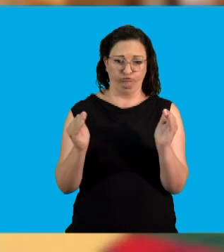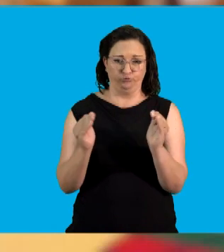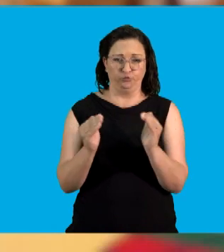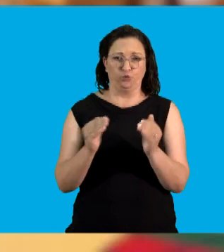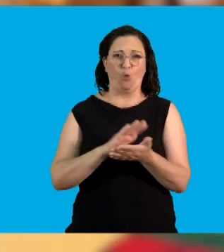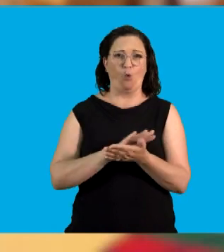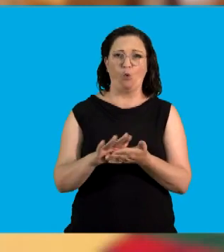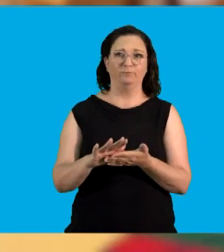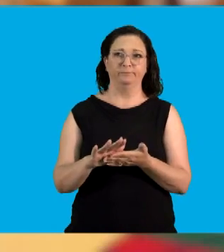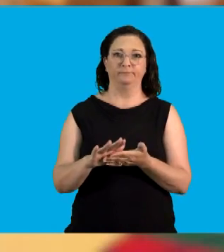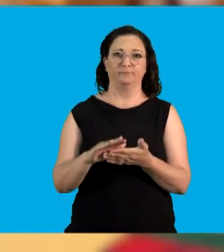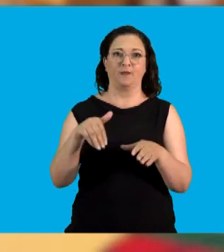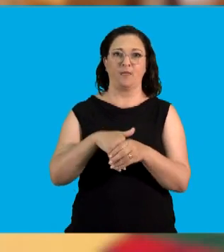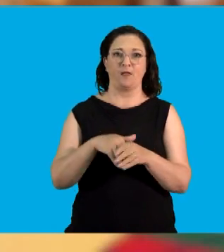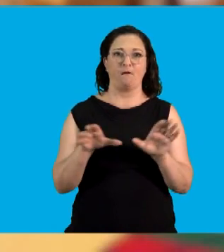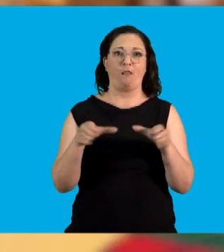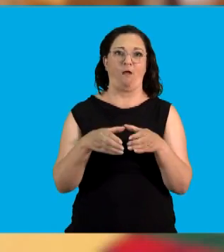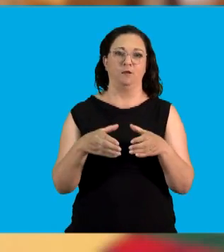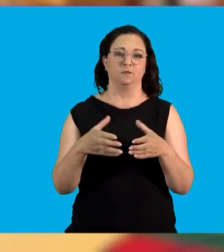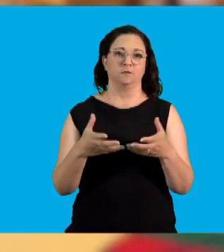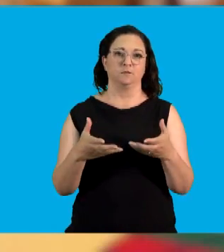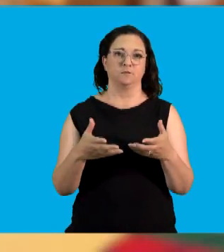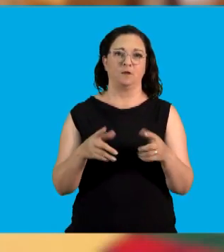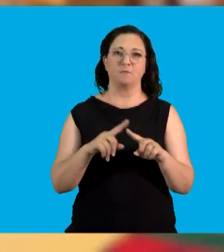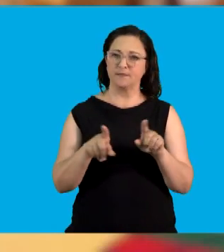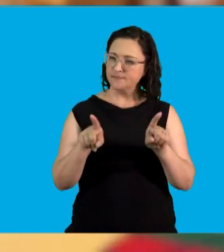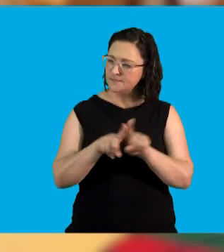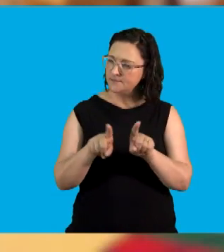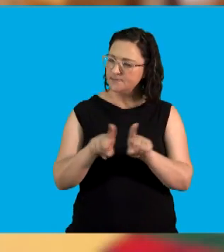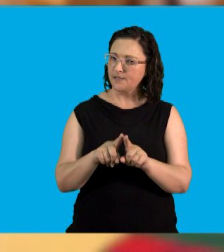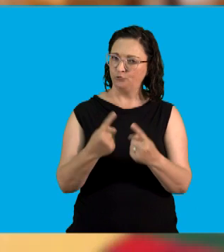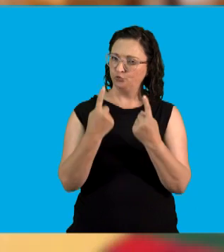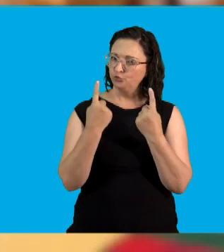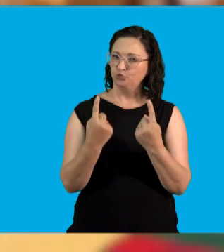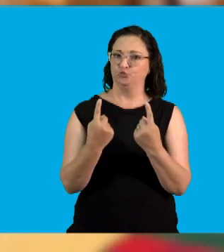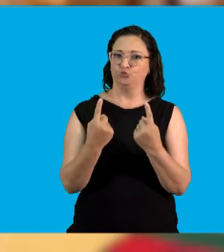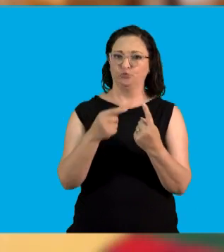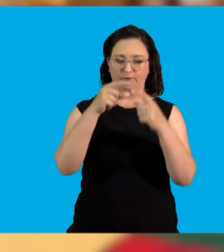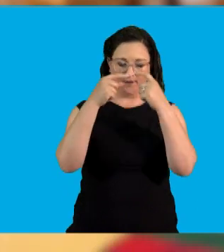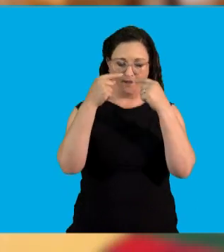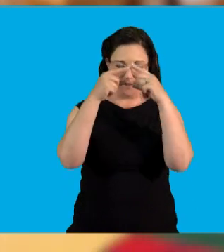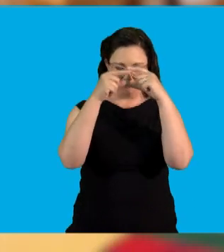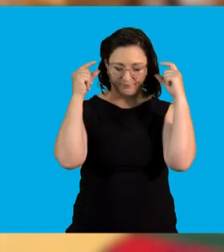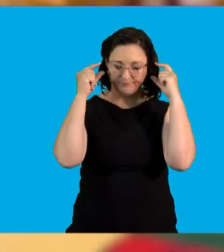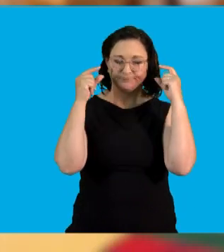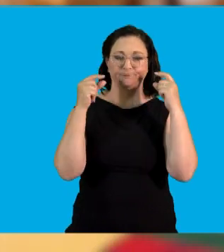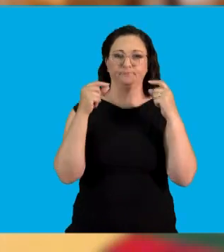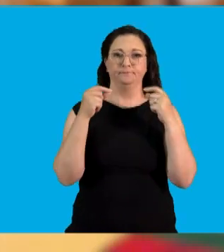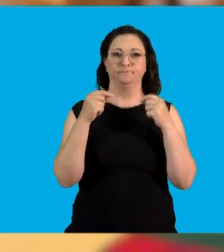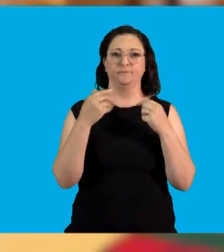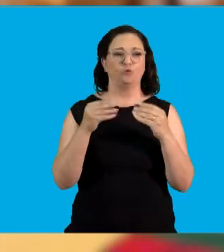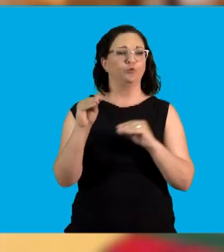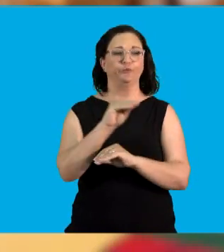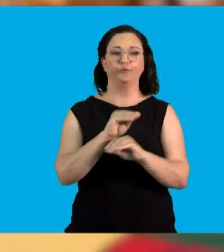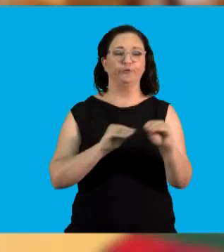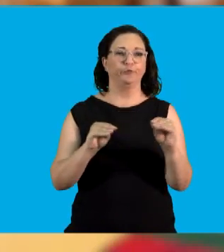the size of the hall into, let's say, a classroom, same number of particles, and then I blindfold you again and still say that you as the